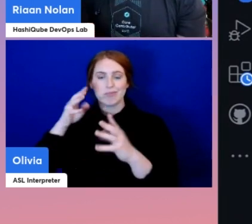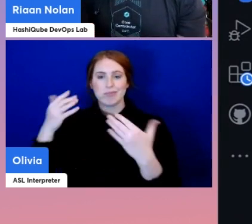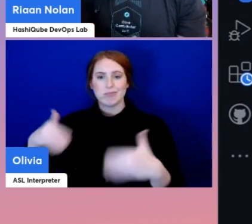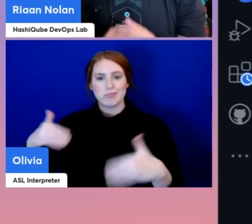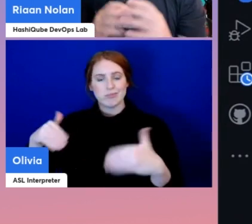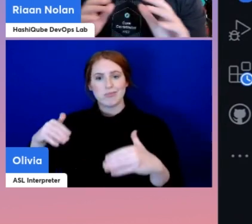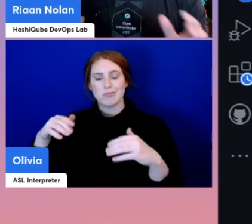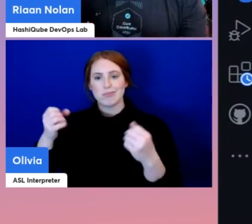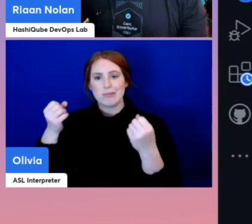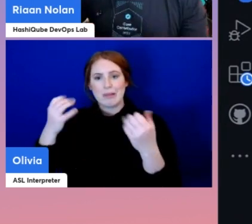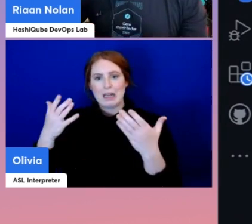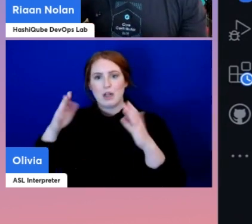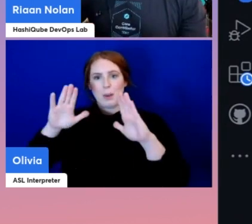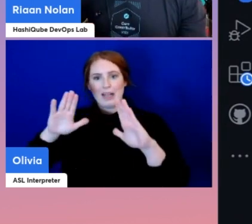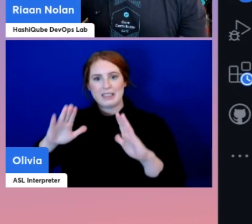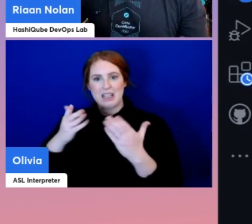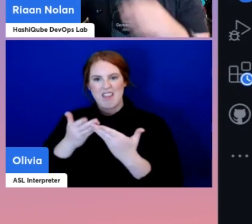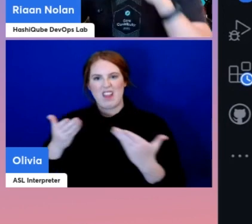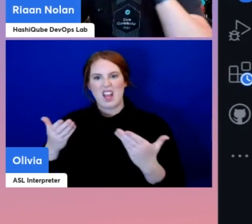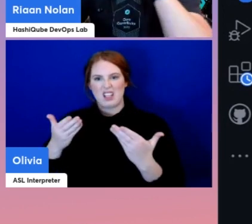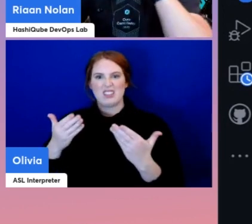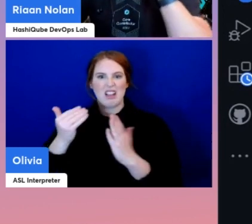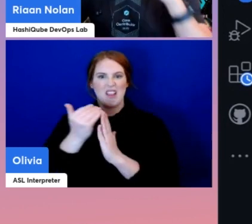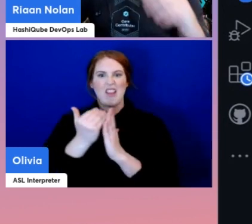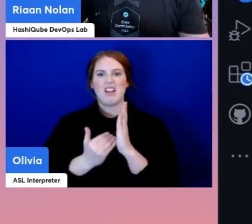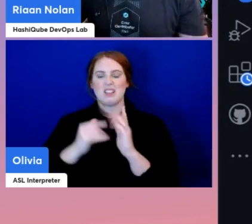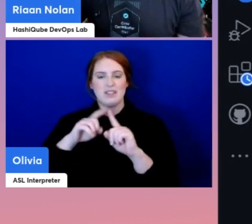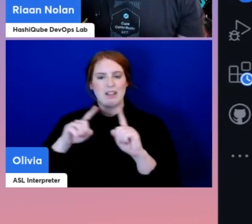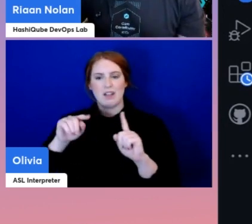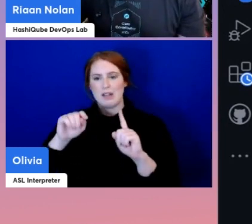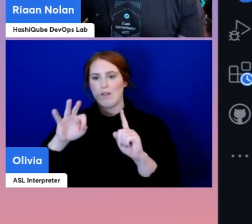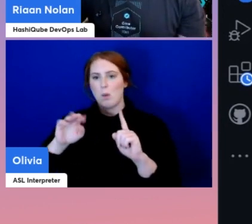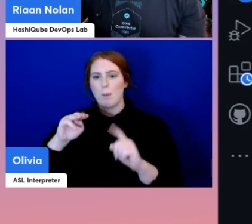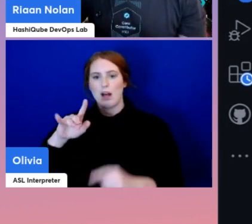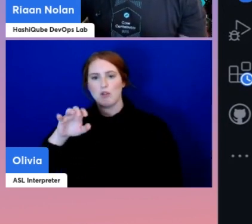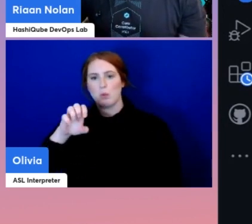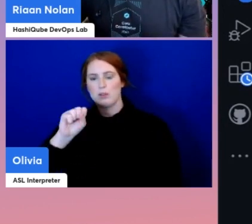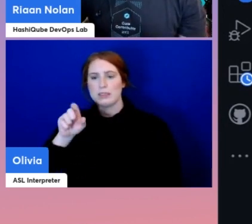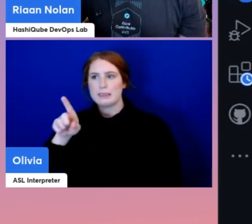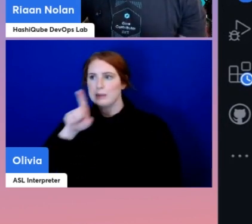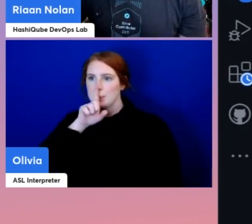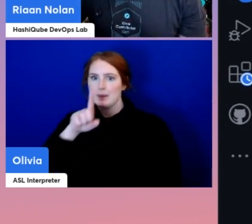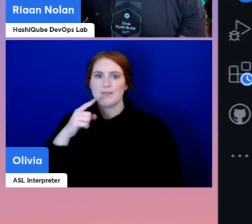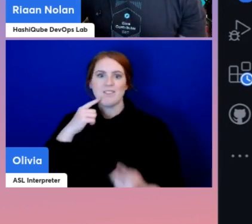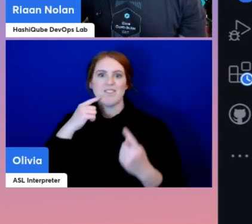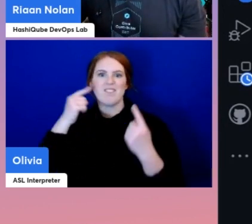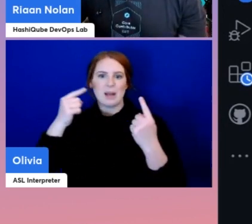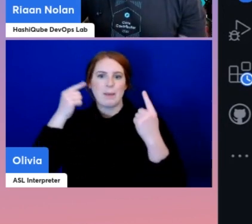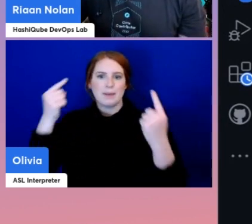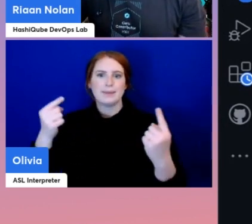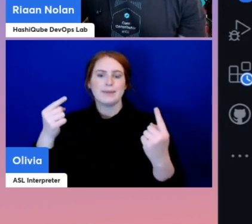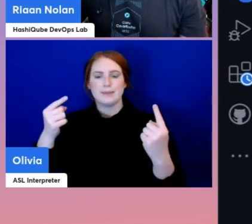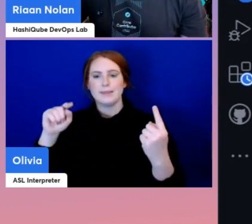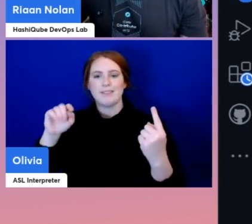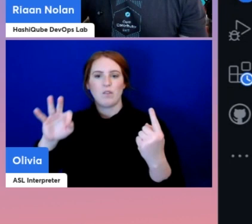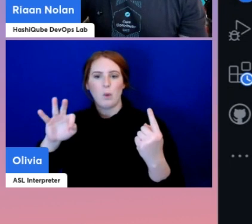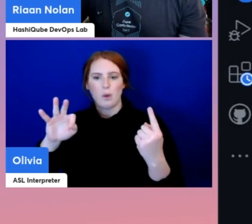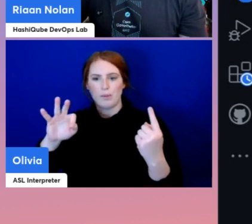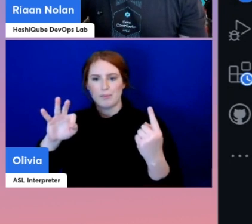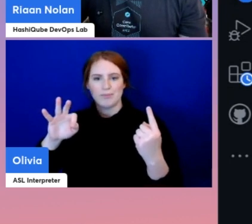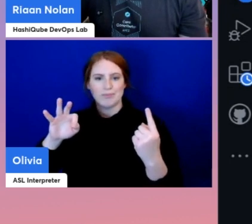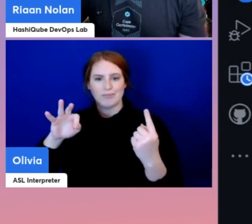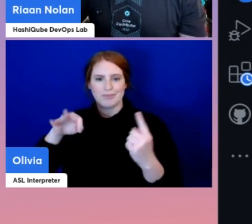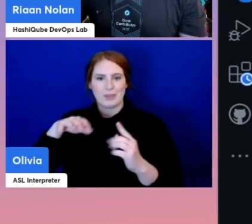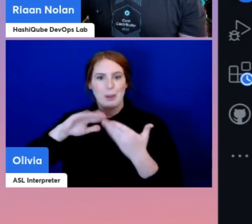that he is probably famous in the Terraform community. So we're going to run Terraform format and